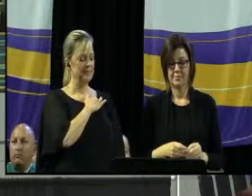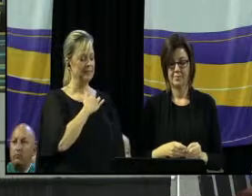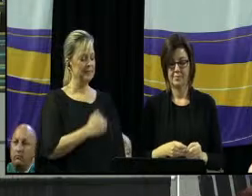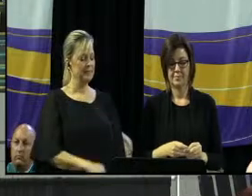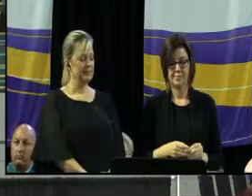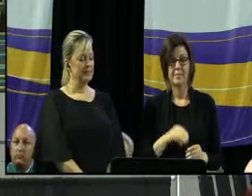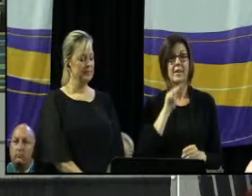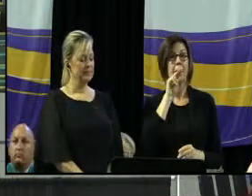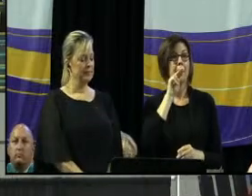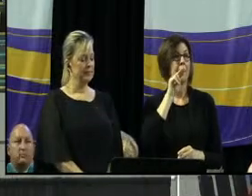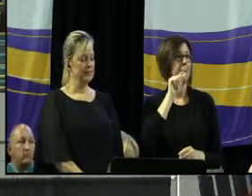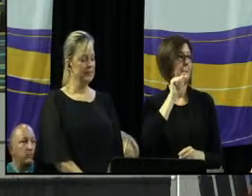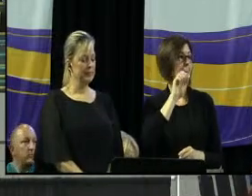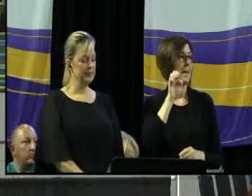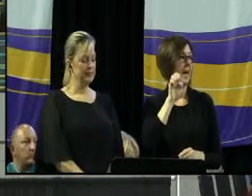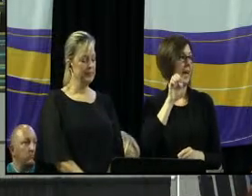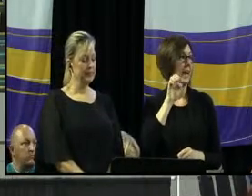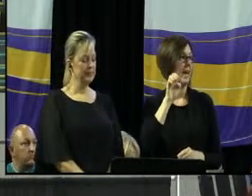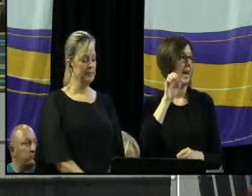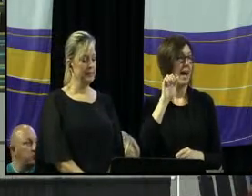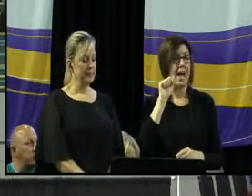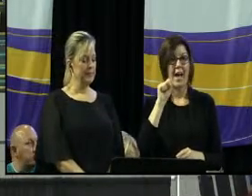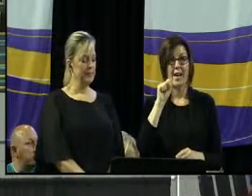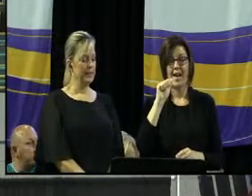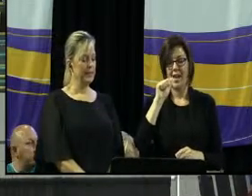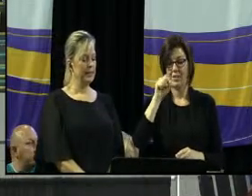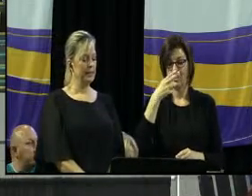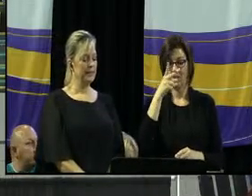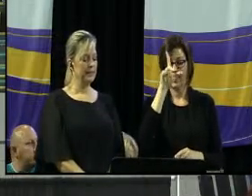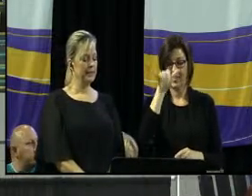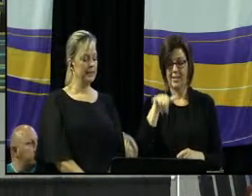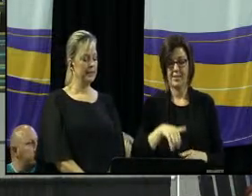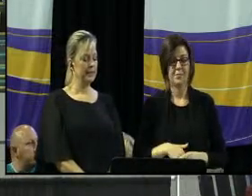May Alice Ashley.